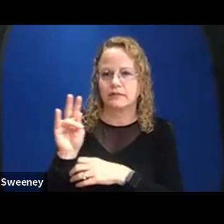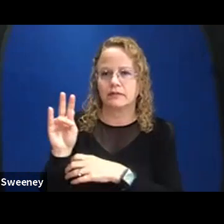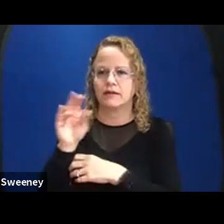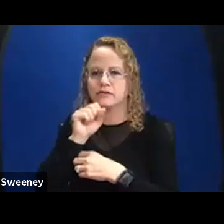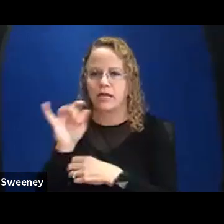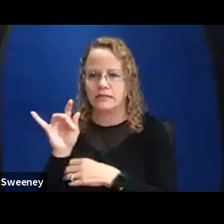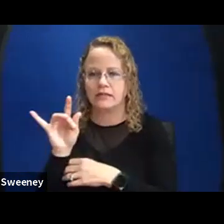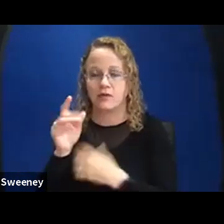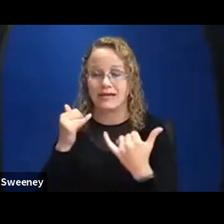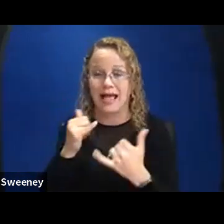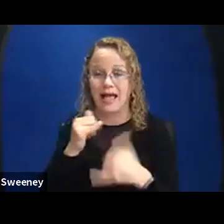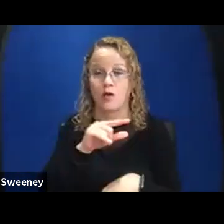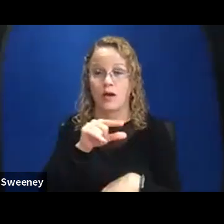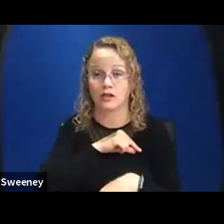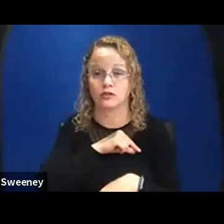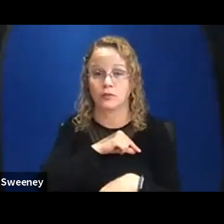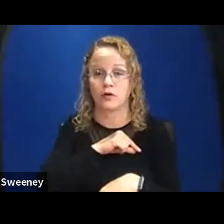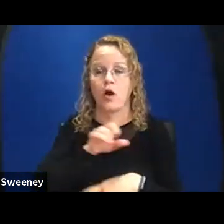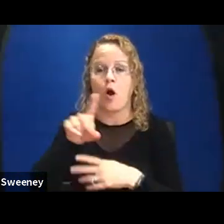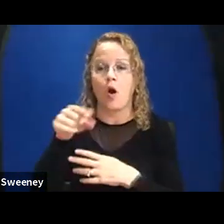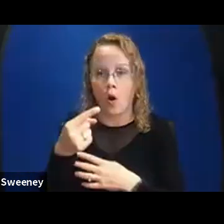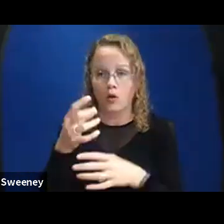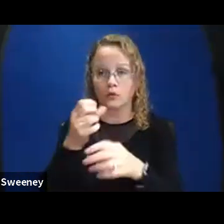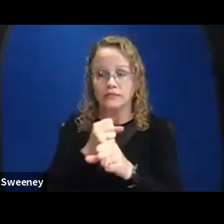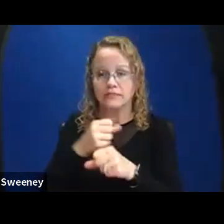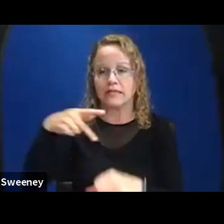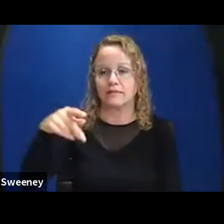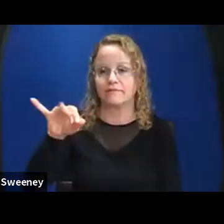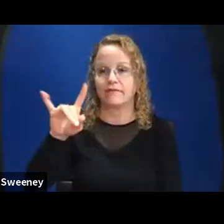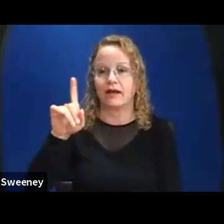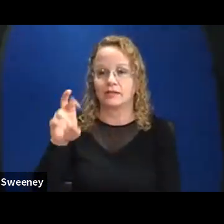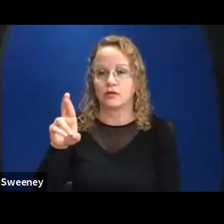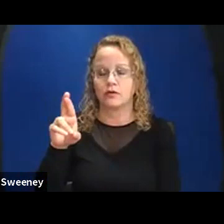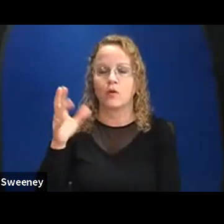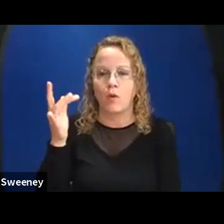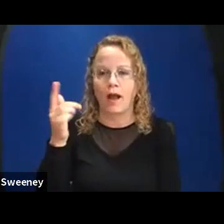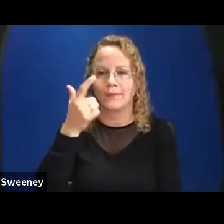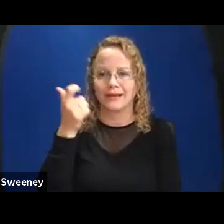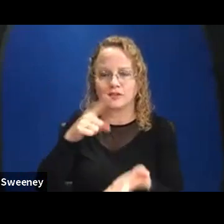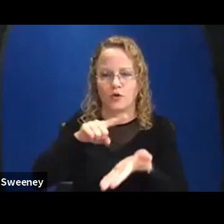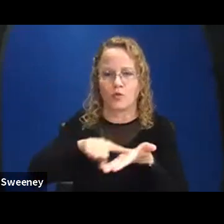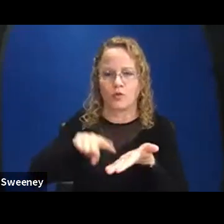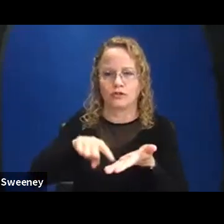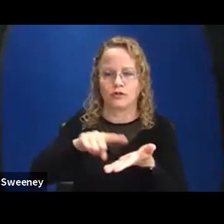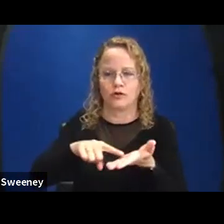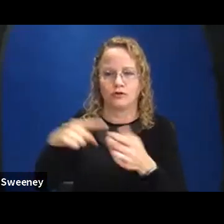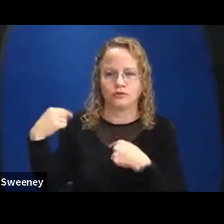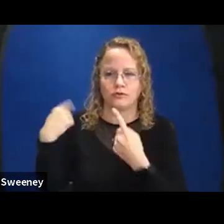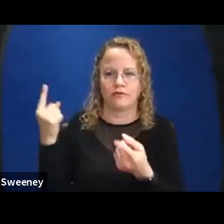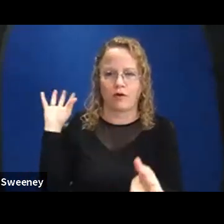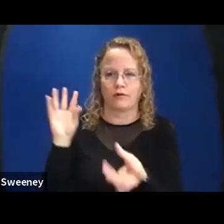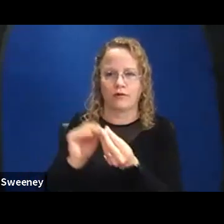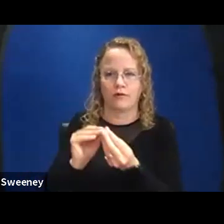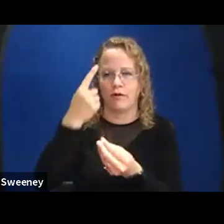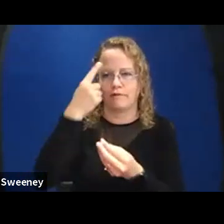18-year-olds who are now eligible only receive the Pfizer vaccine due to the research that went into Pfizer for those age groups.